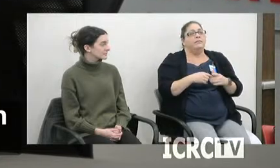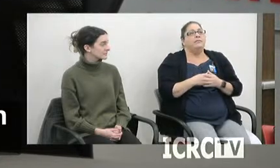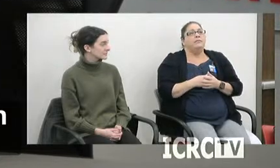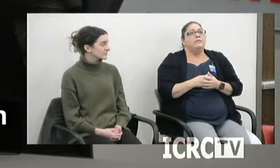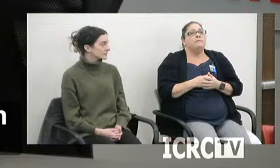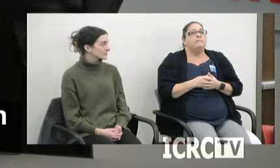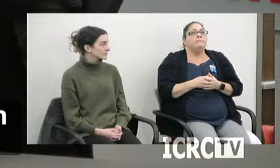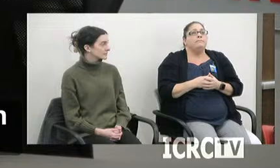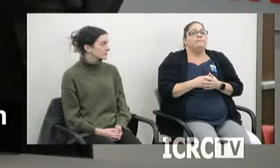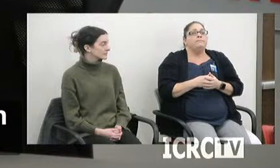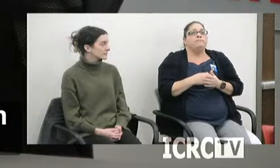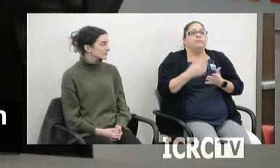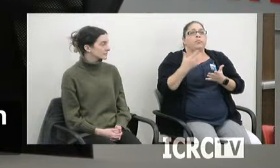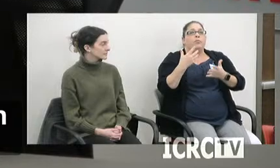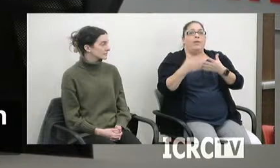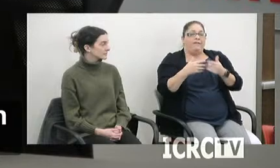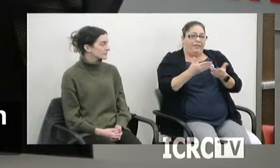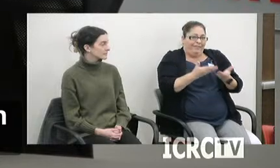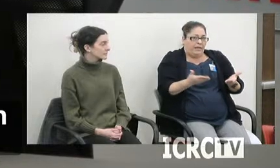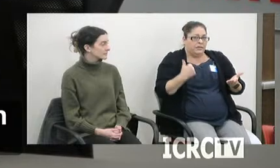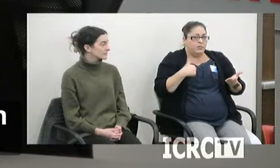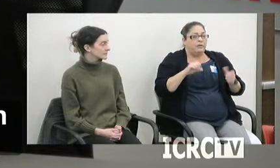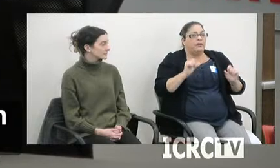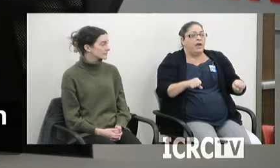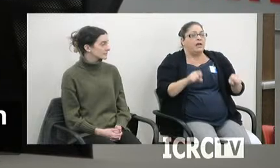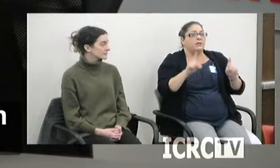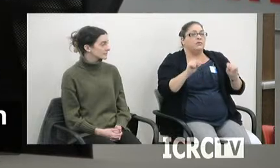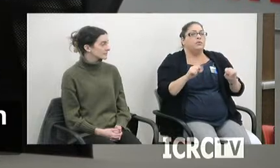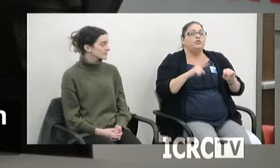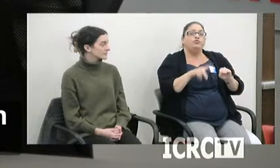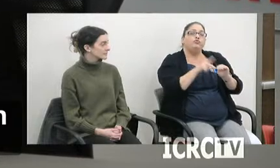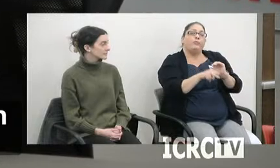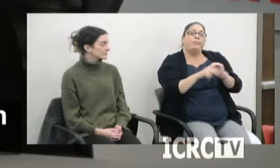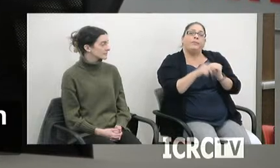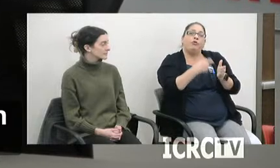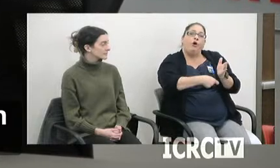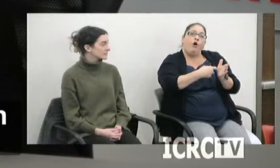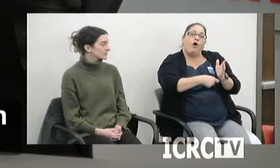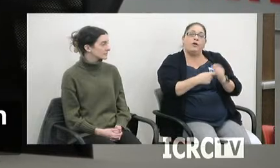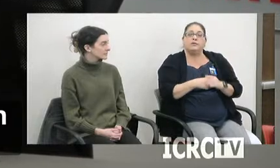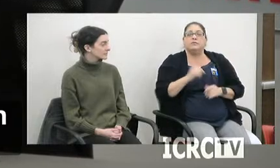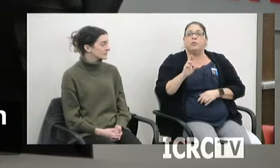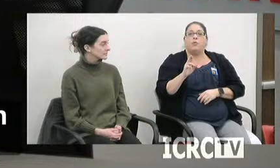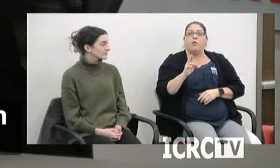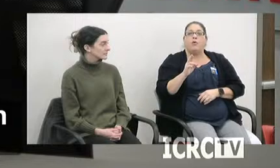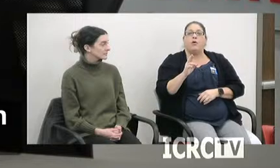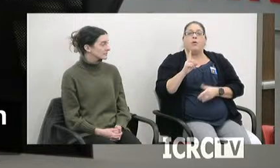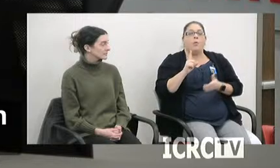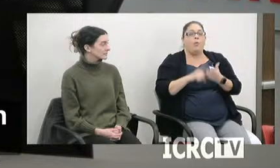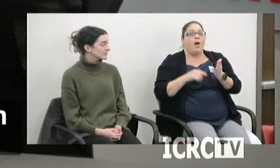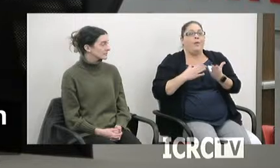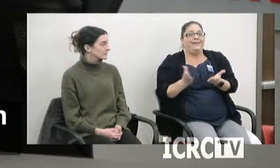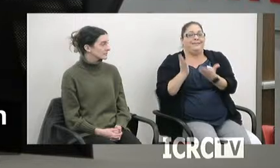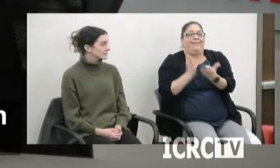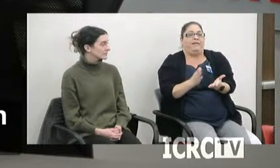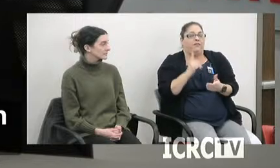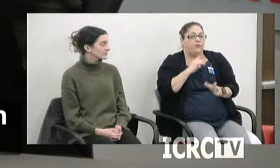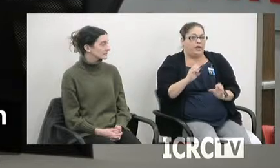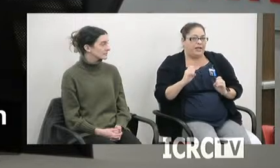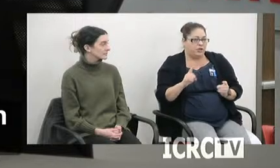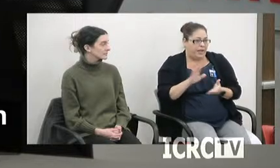that we may or may not be able to do to trim cost, improve our our deliverable in education, et